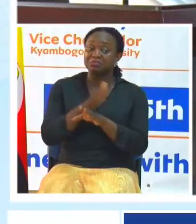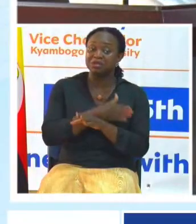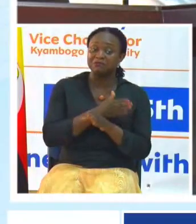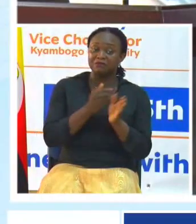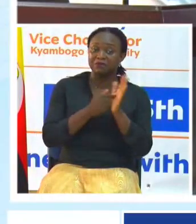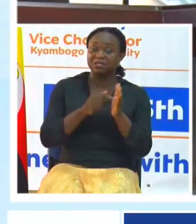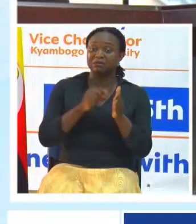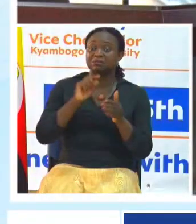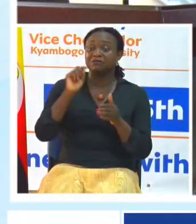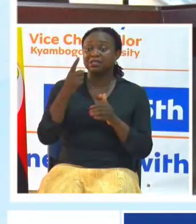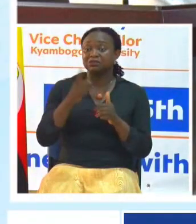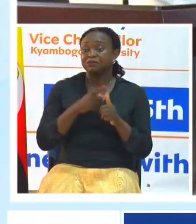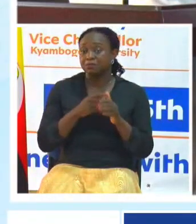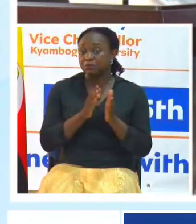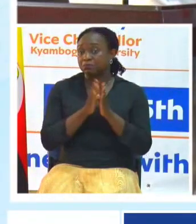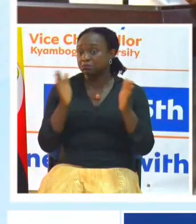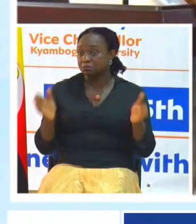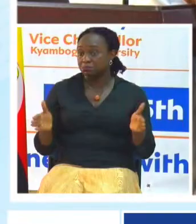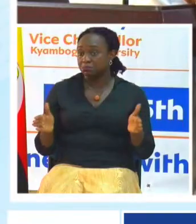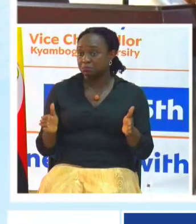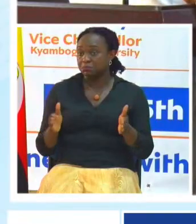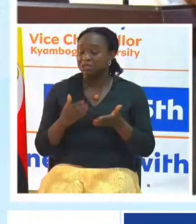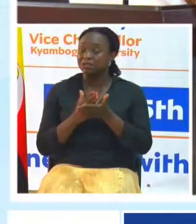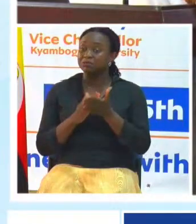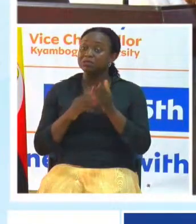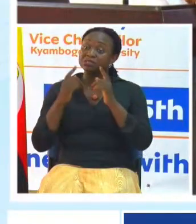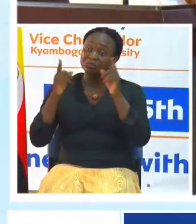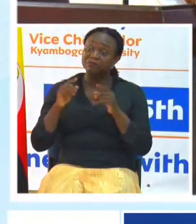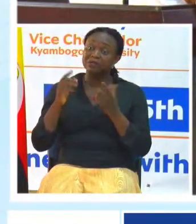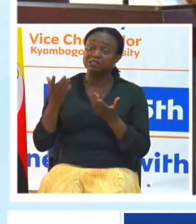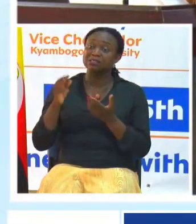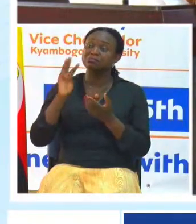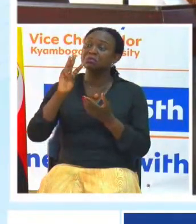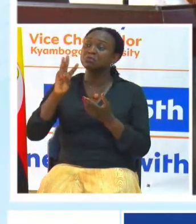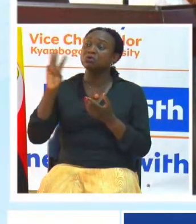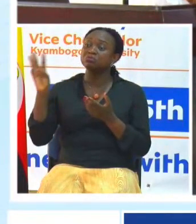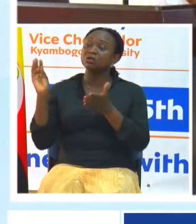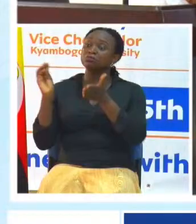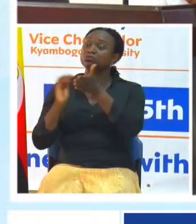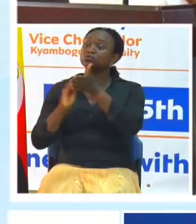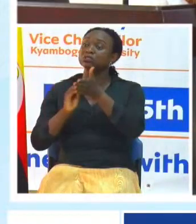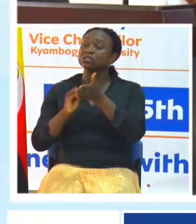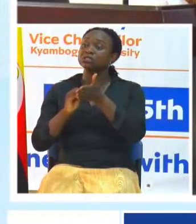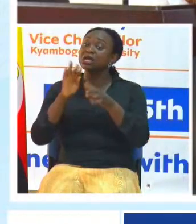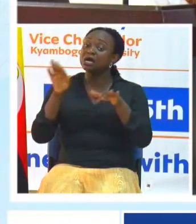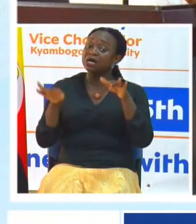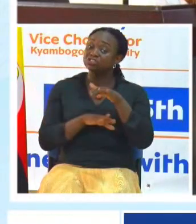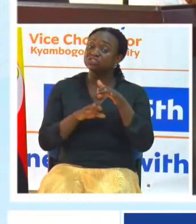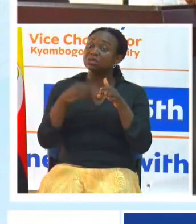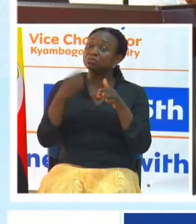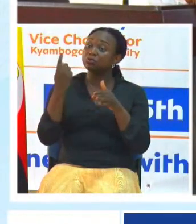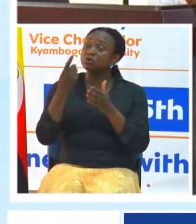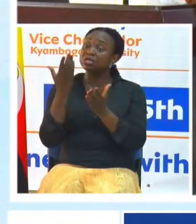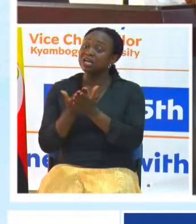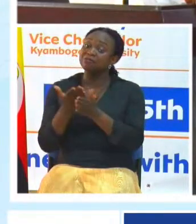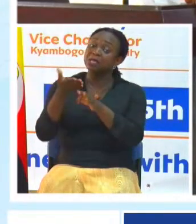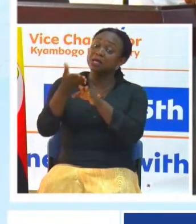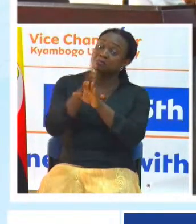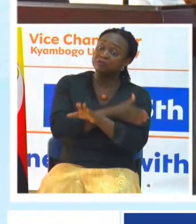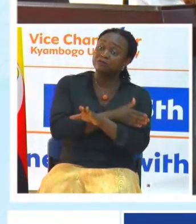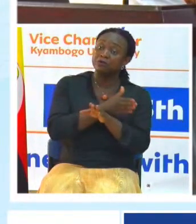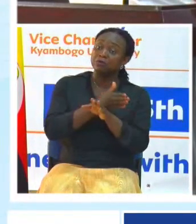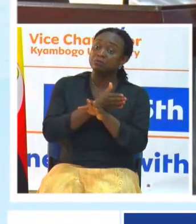of April, like University of Albany. On their website you find, we have an assistantship only if you apply